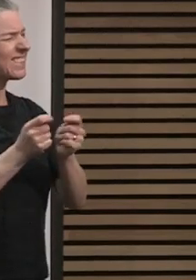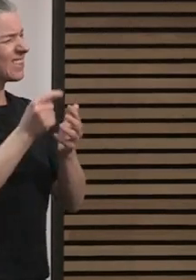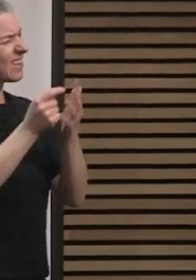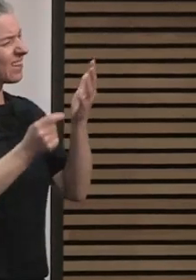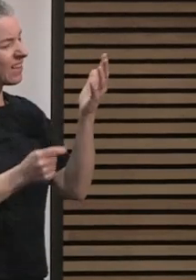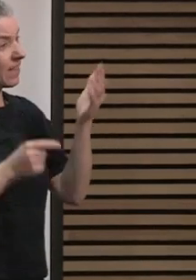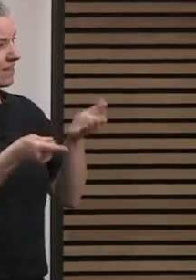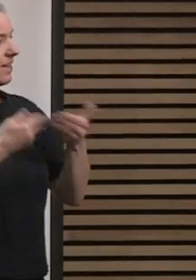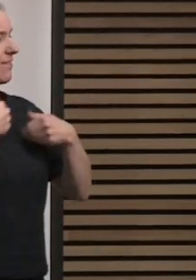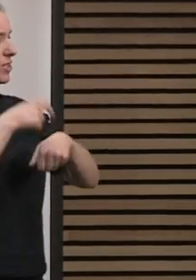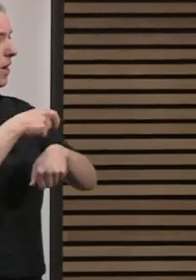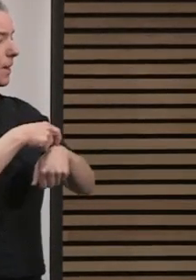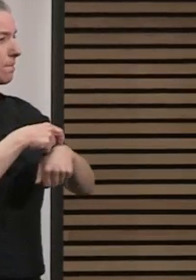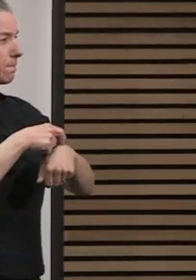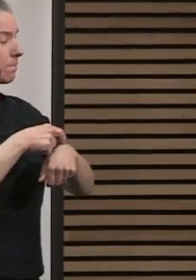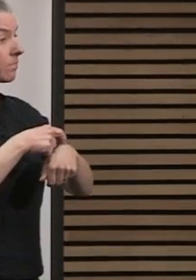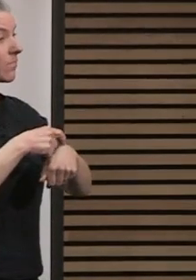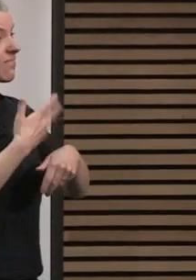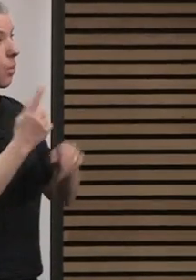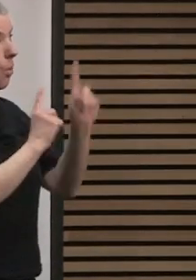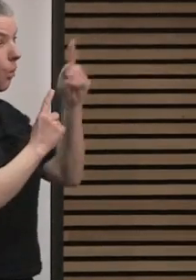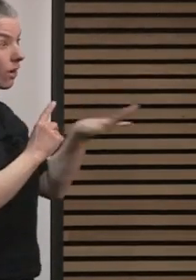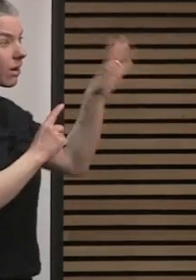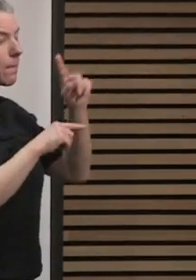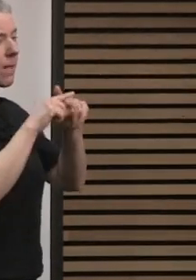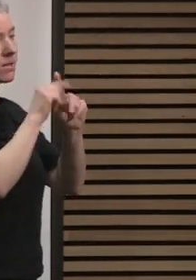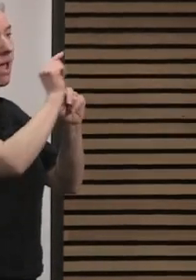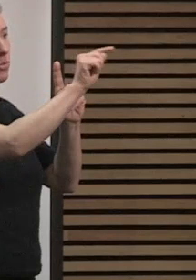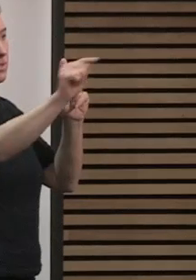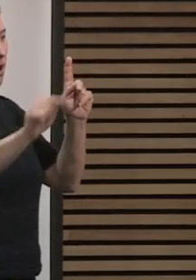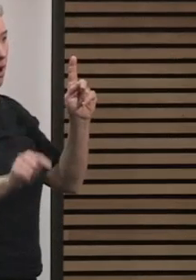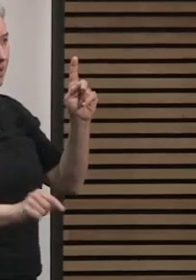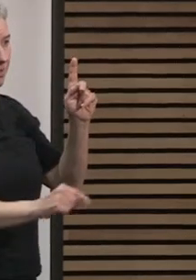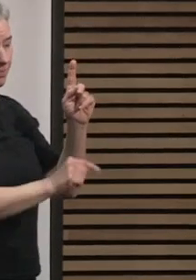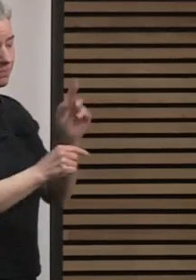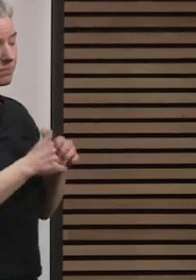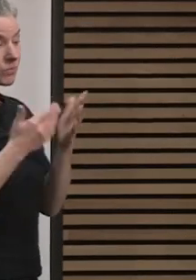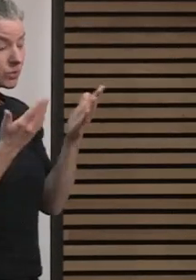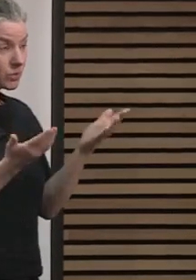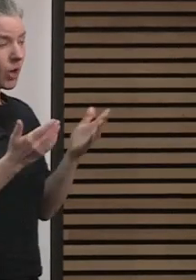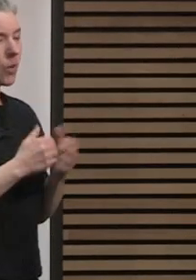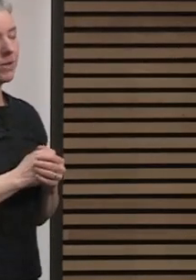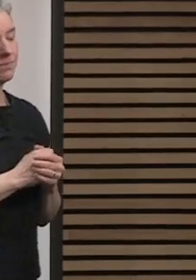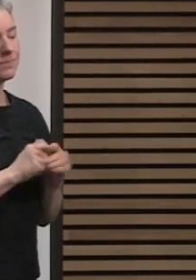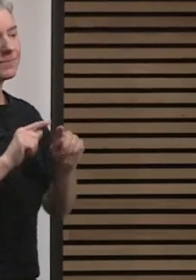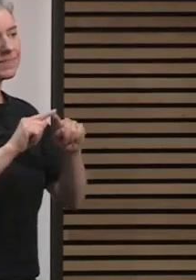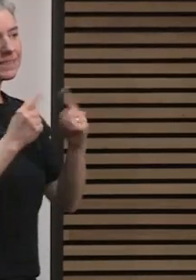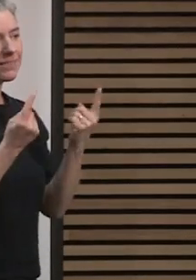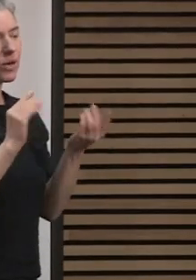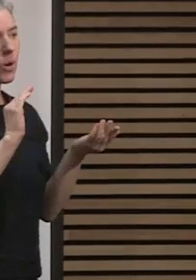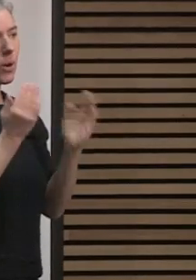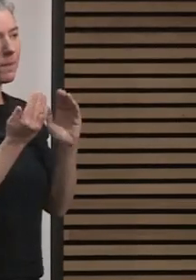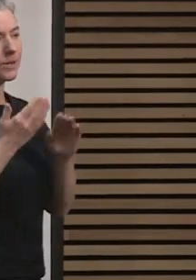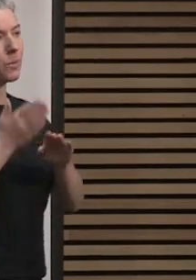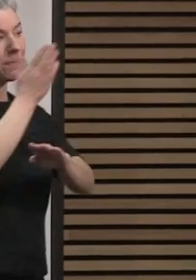that, both within Auckland and any cases that further cases there may be outside of Auckland. So different from the